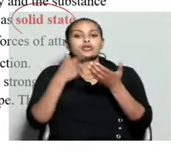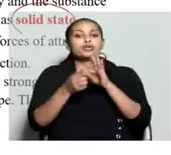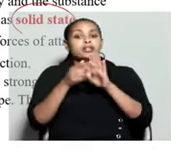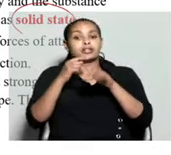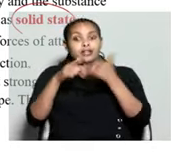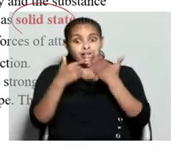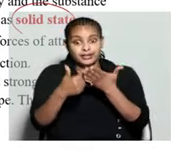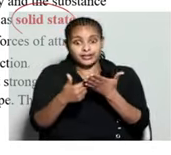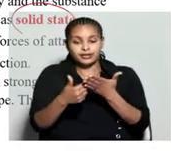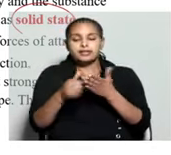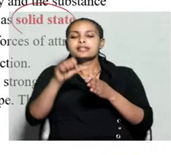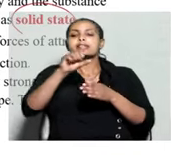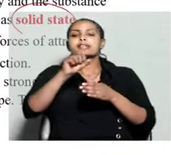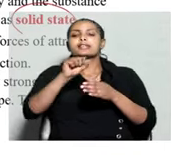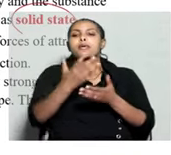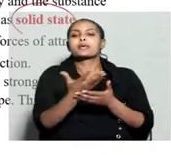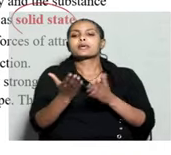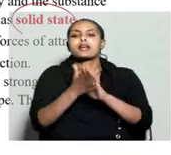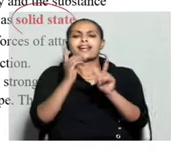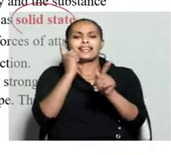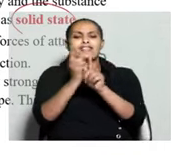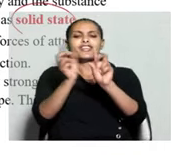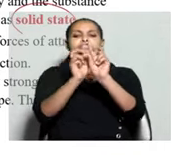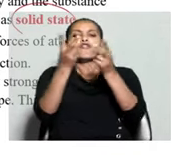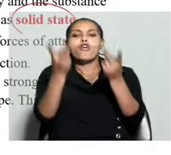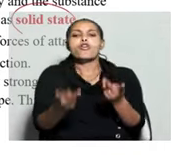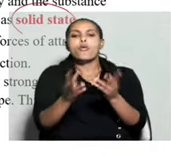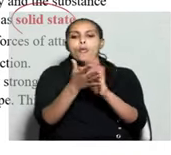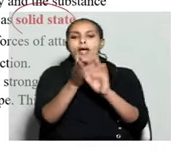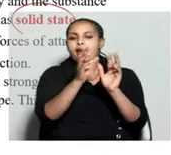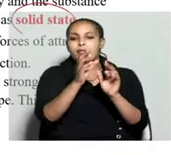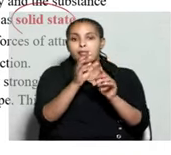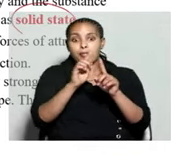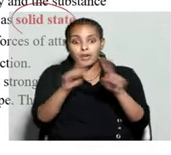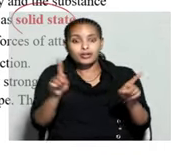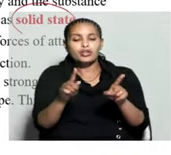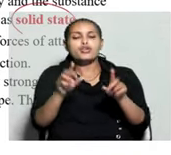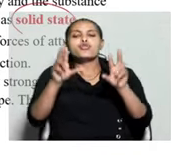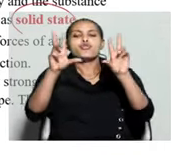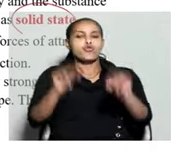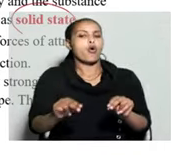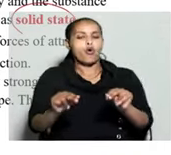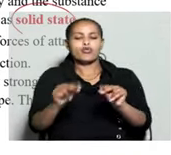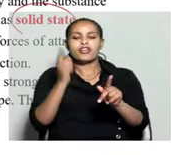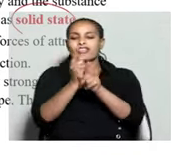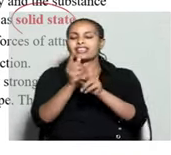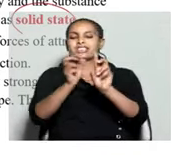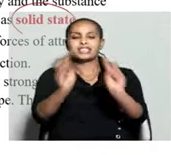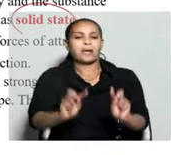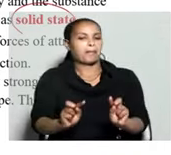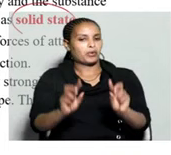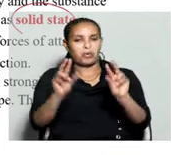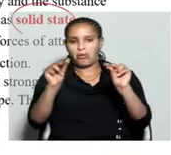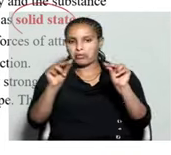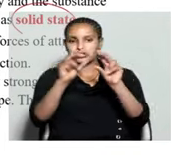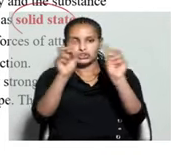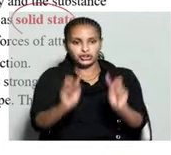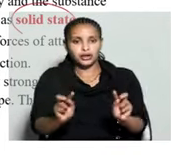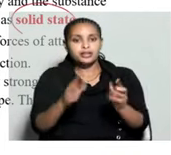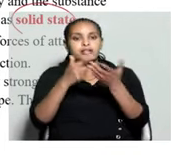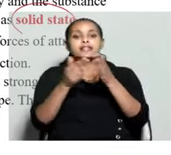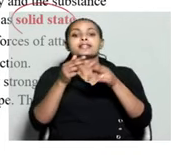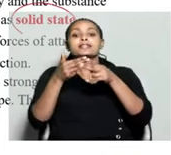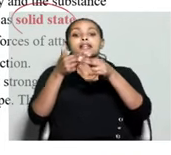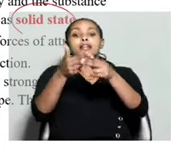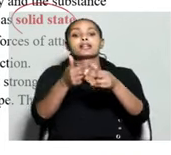that the substance has a definite volume but no definite shape. This state is